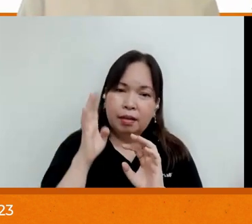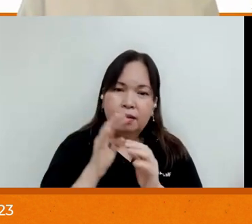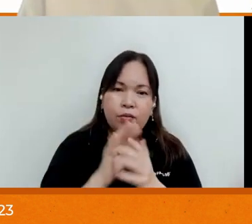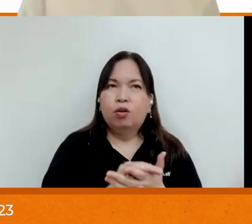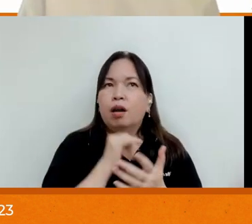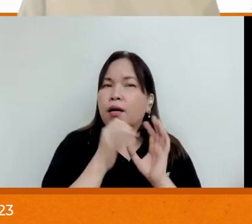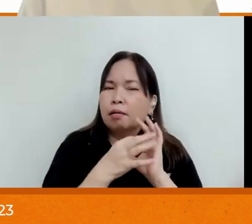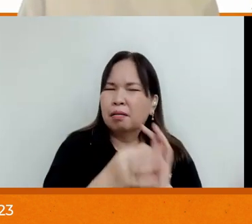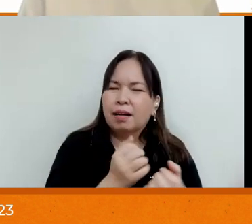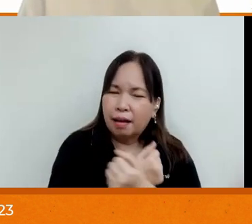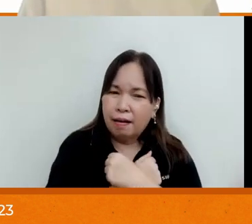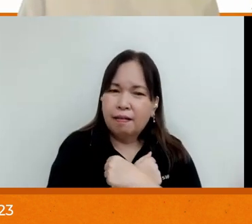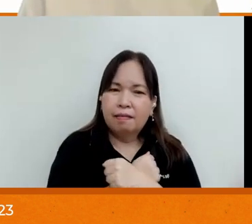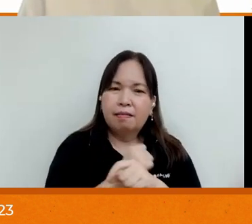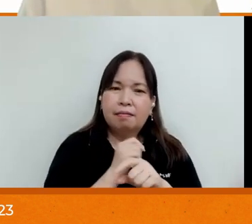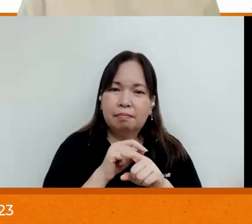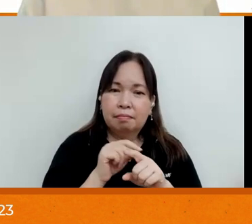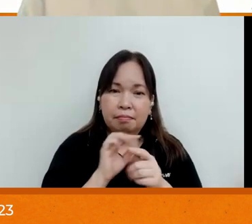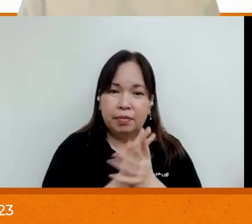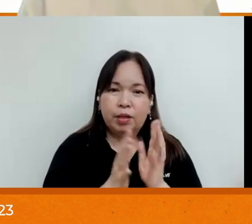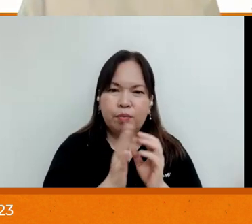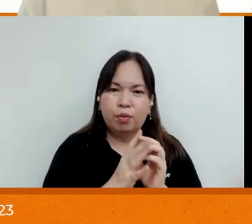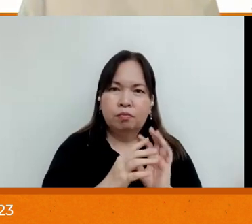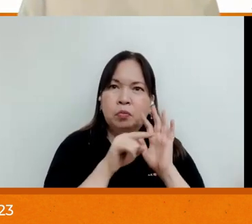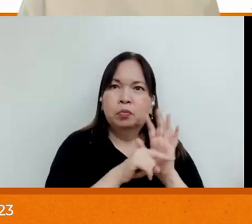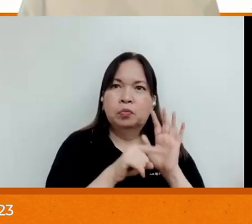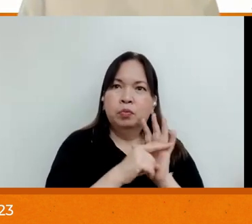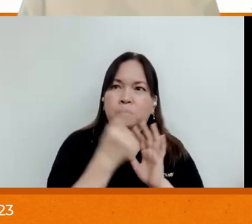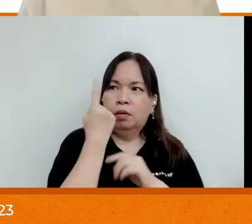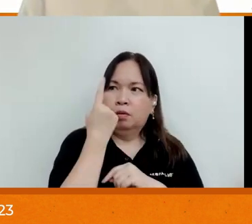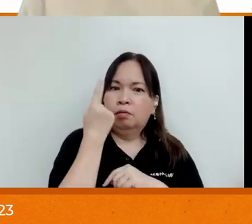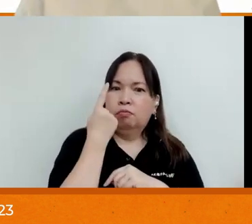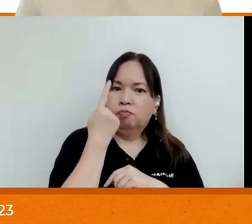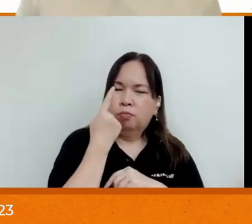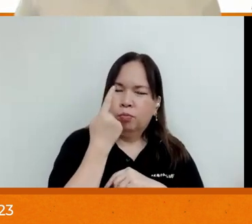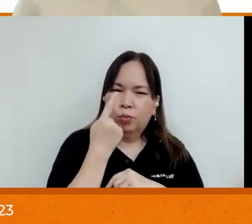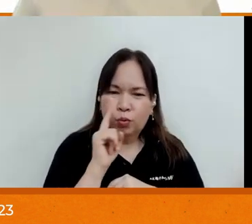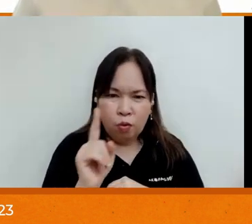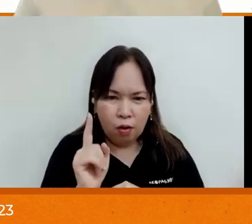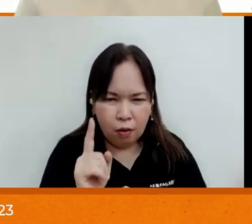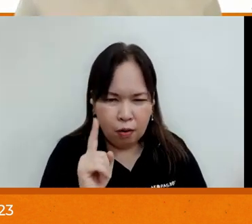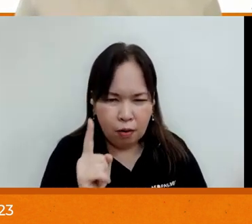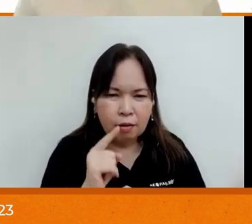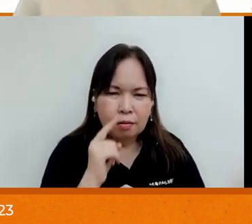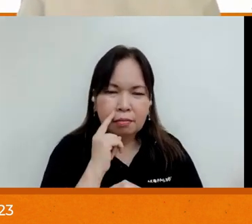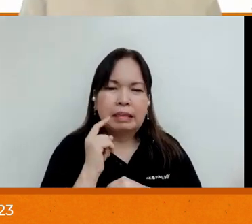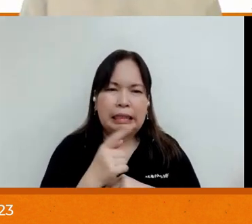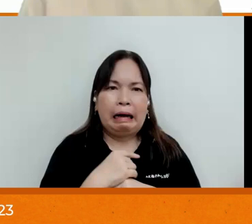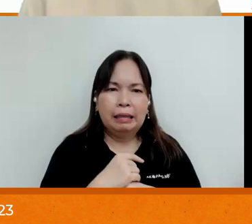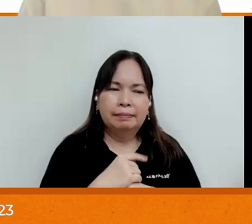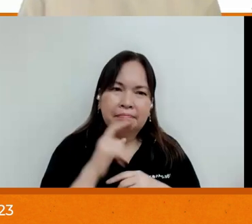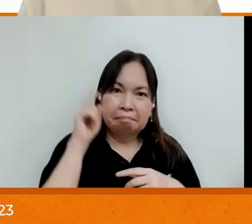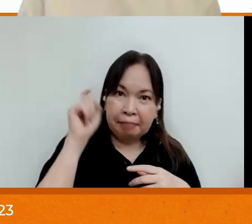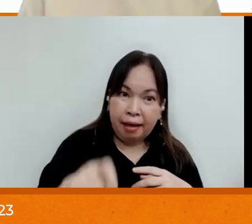not on love, but it becomes like punitive, becomes like you should do this, you should do that, then that would